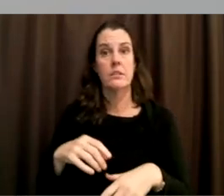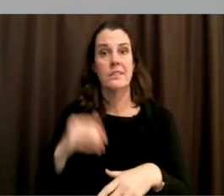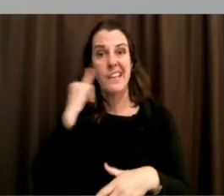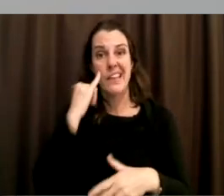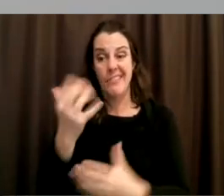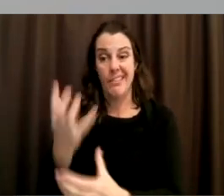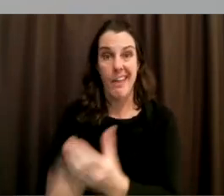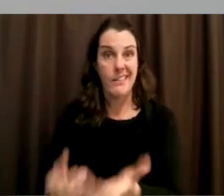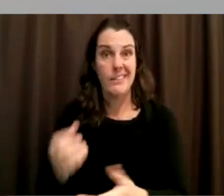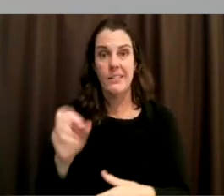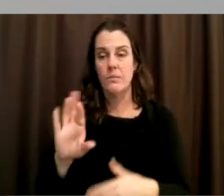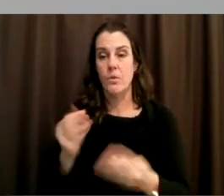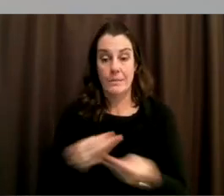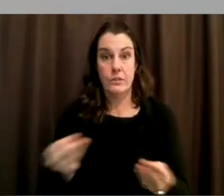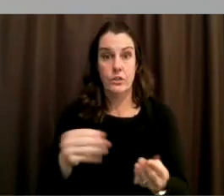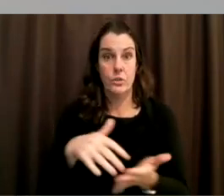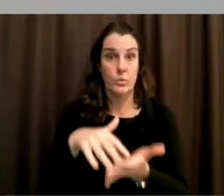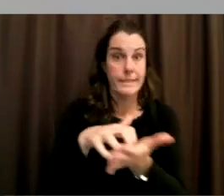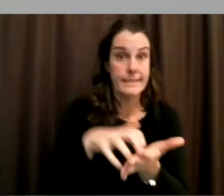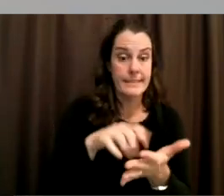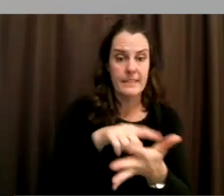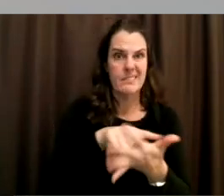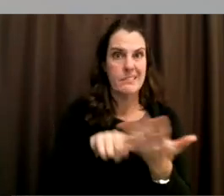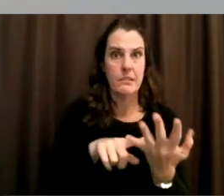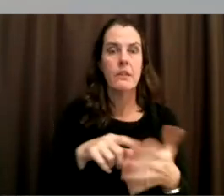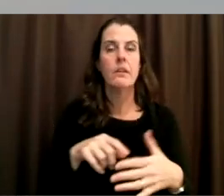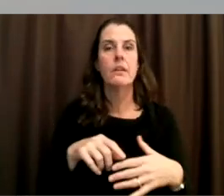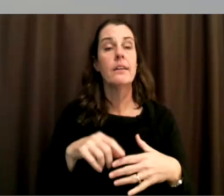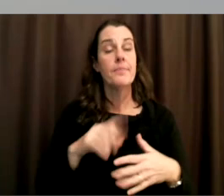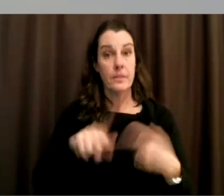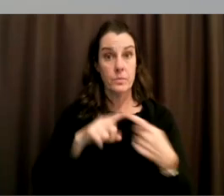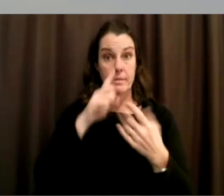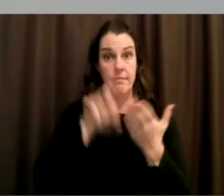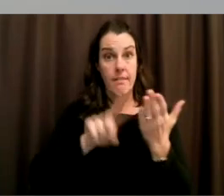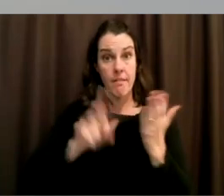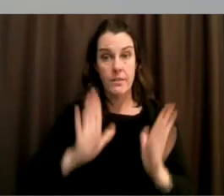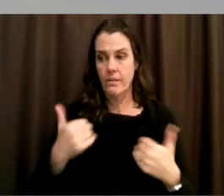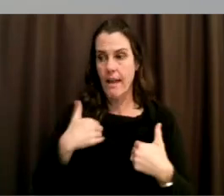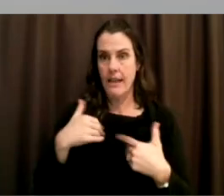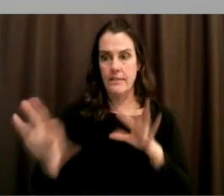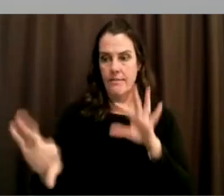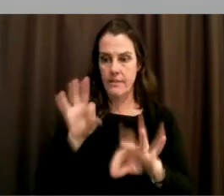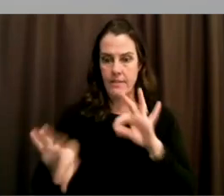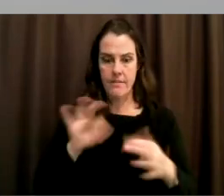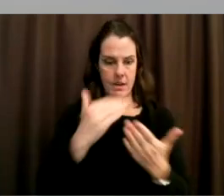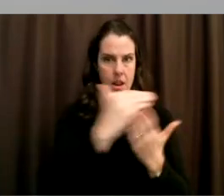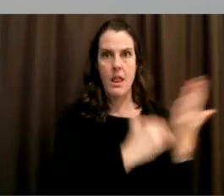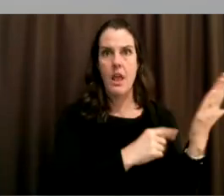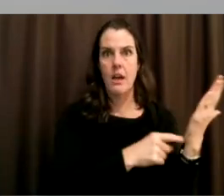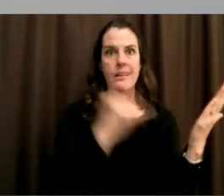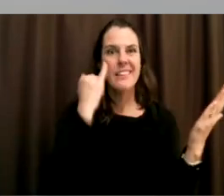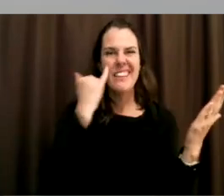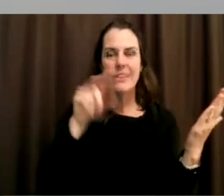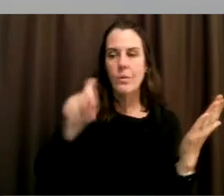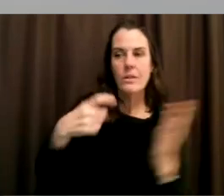or material weaknesses, right? So when an auditor has findings, right, if there are question costs, right,